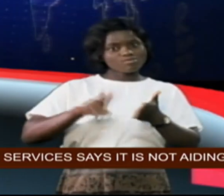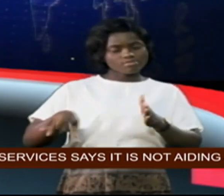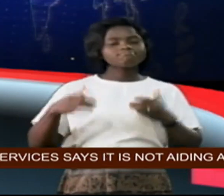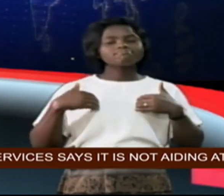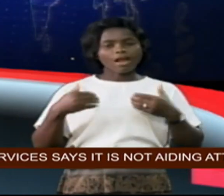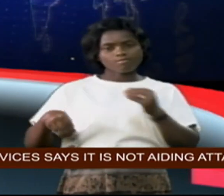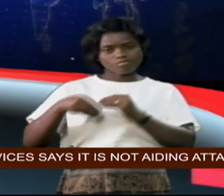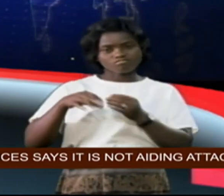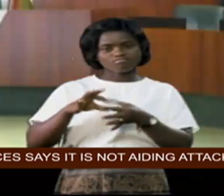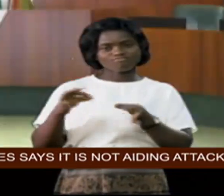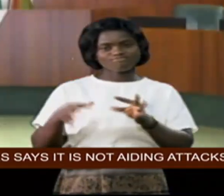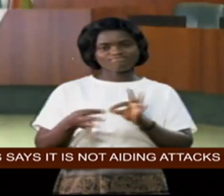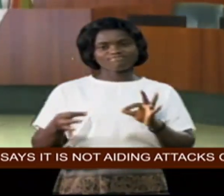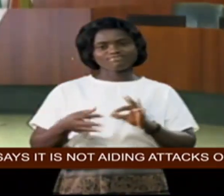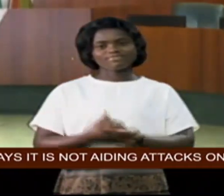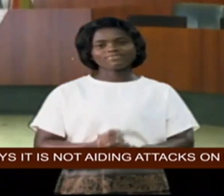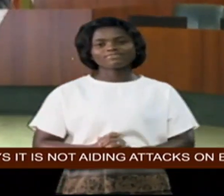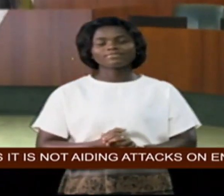details.